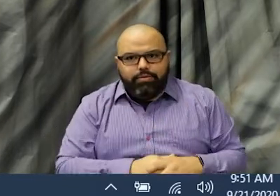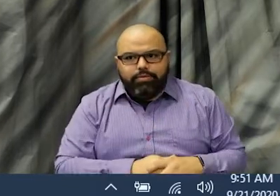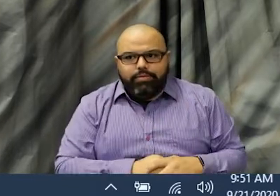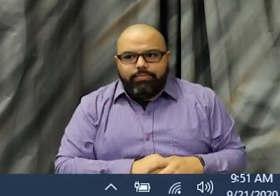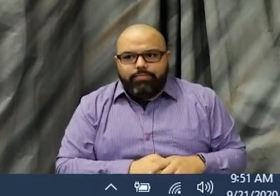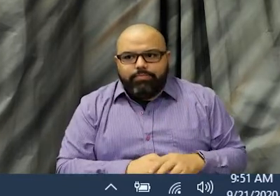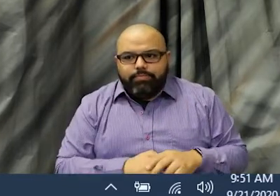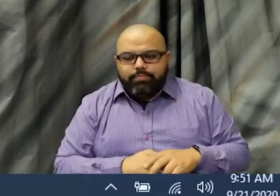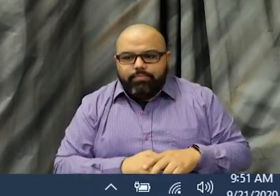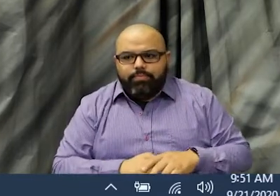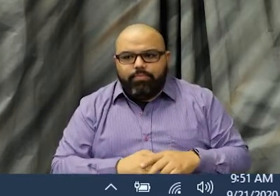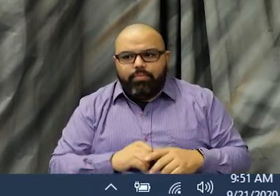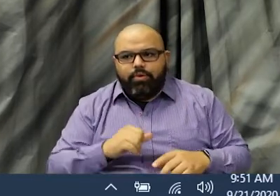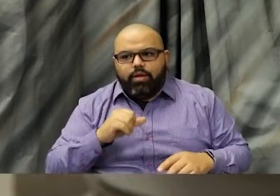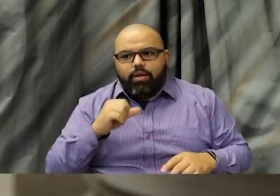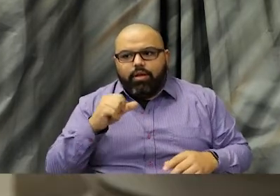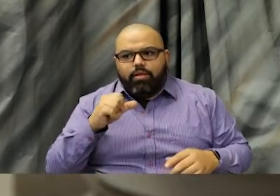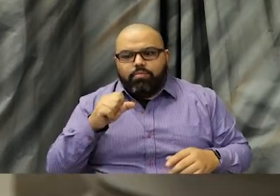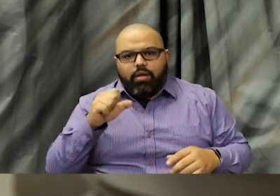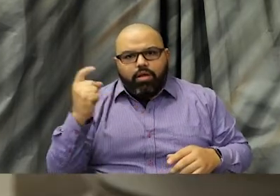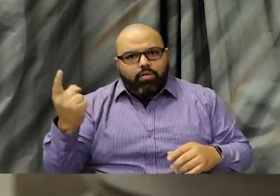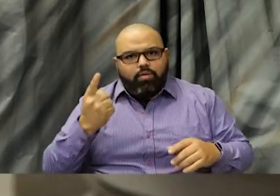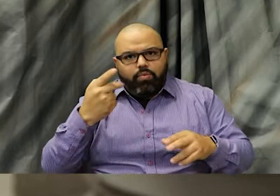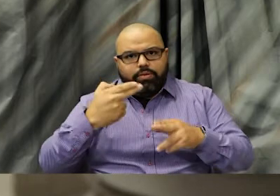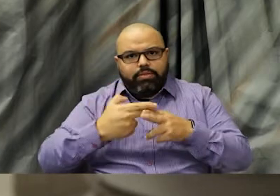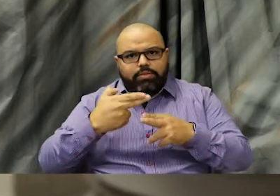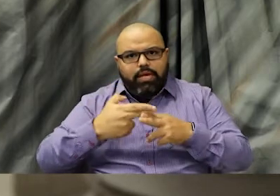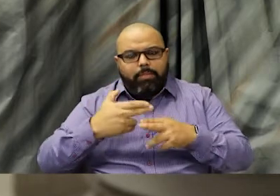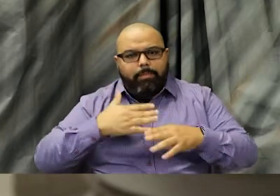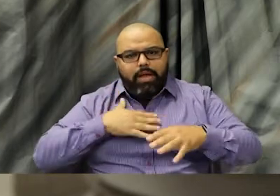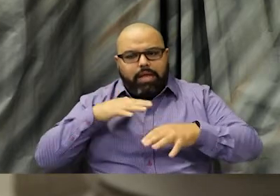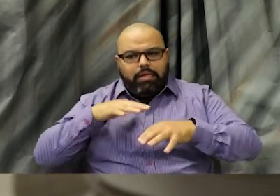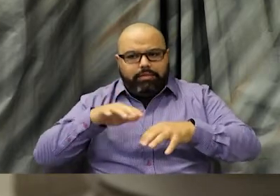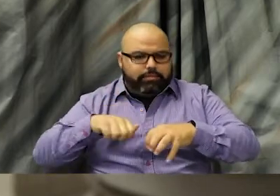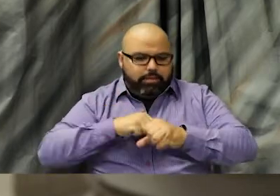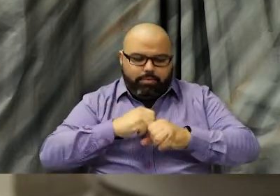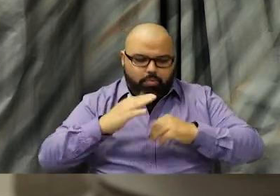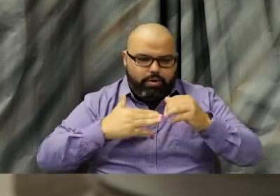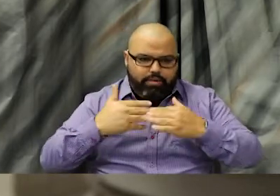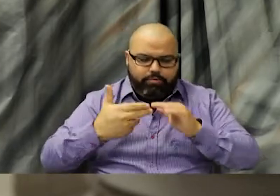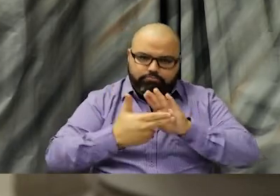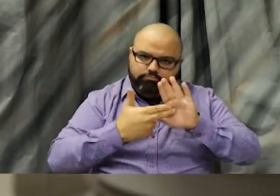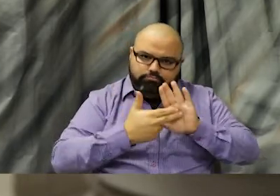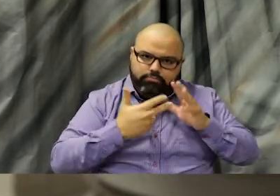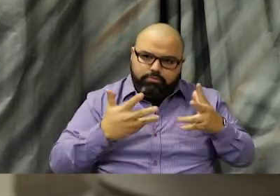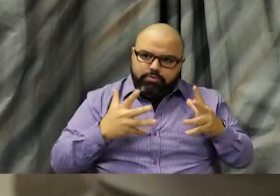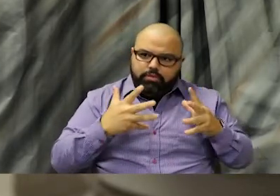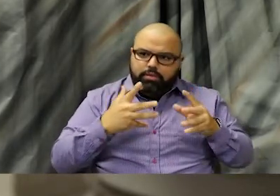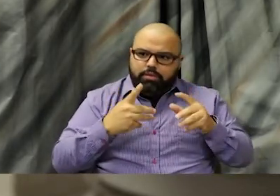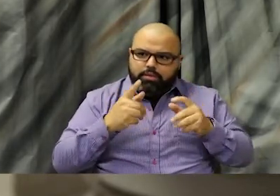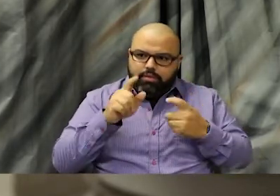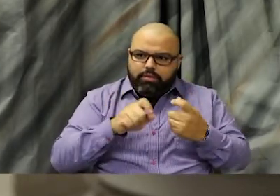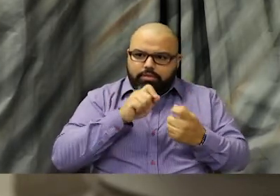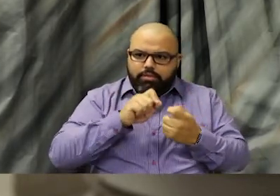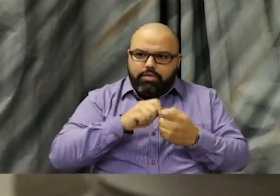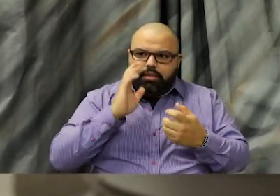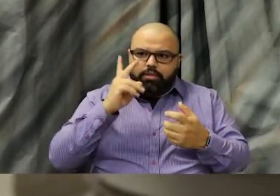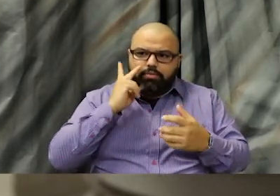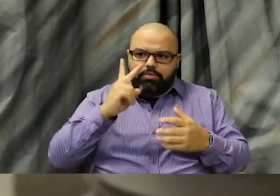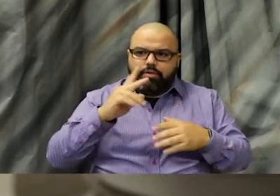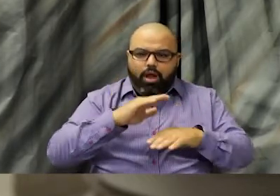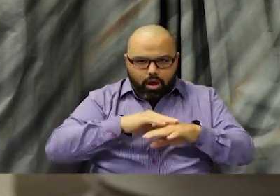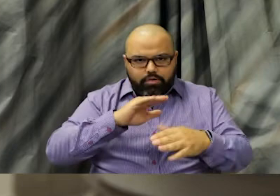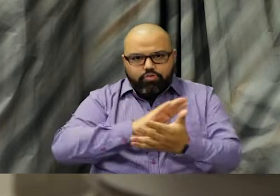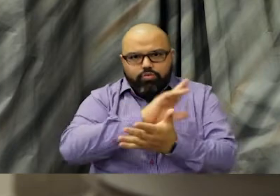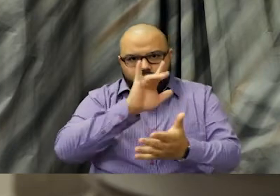Schoology. I always name my assignments or whatever they have to do exactly the way that